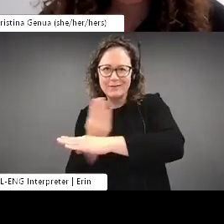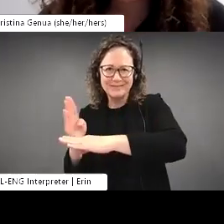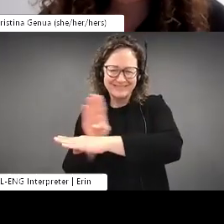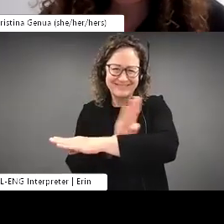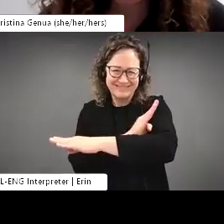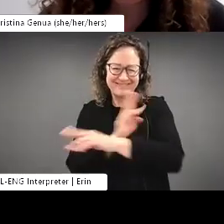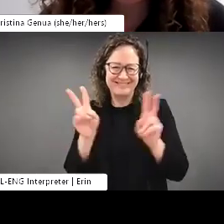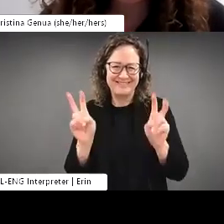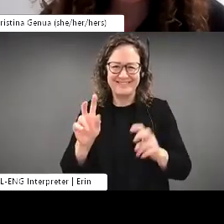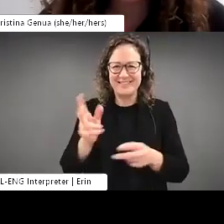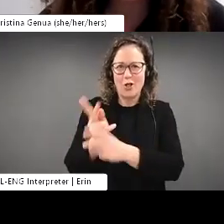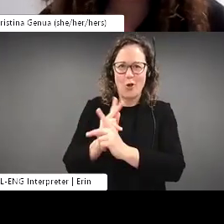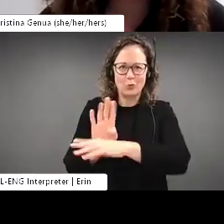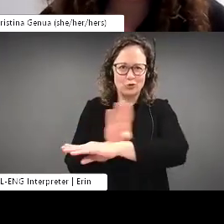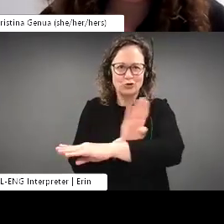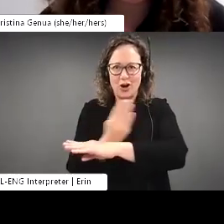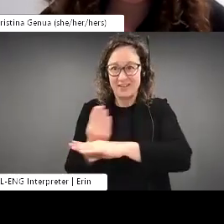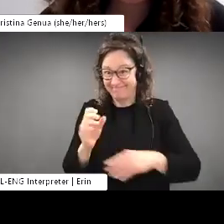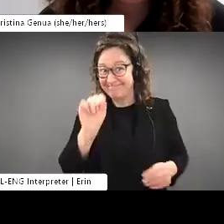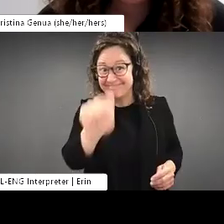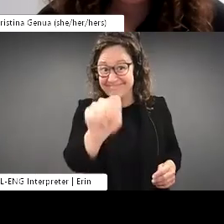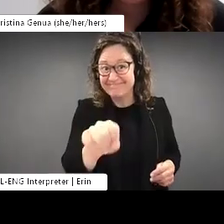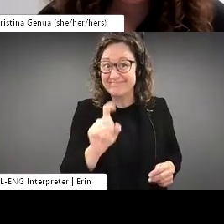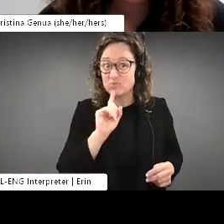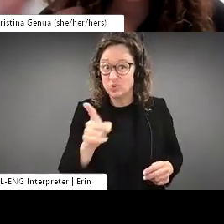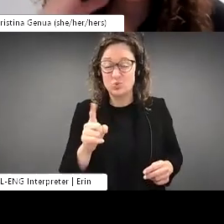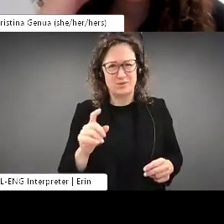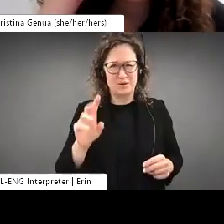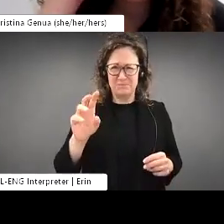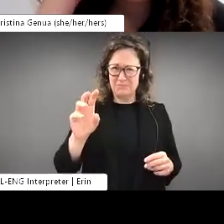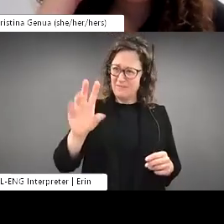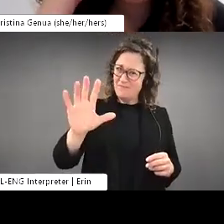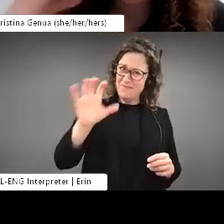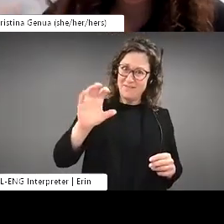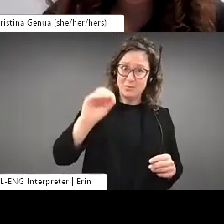in this example, yes, they're quite high.